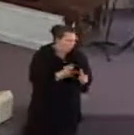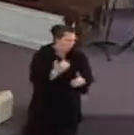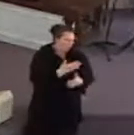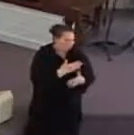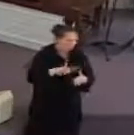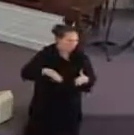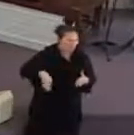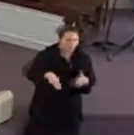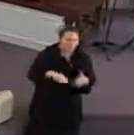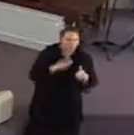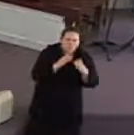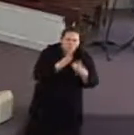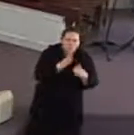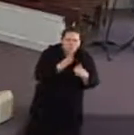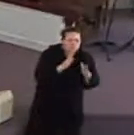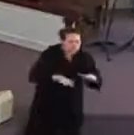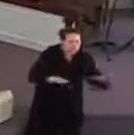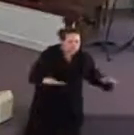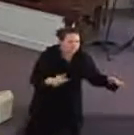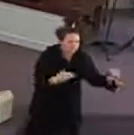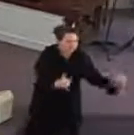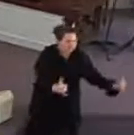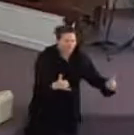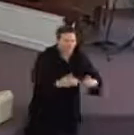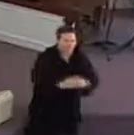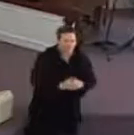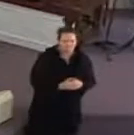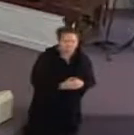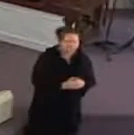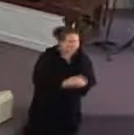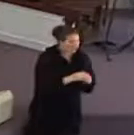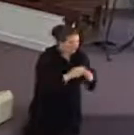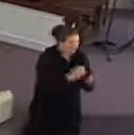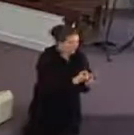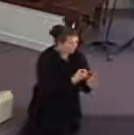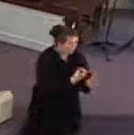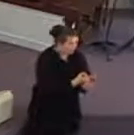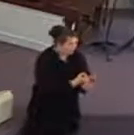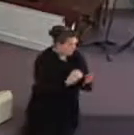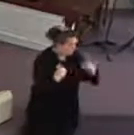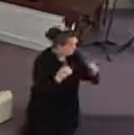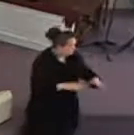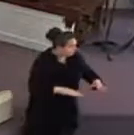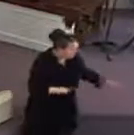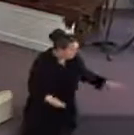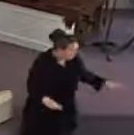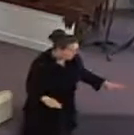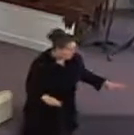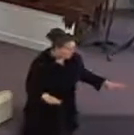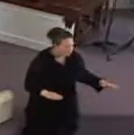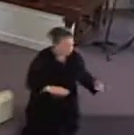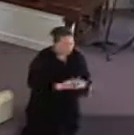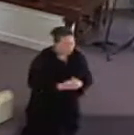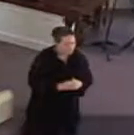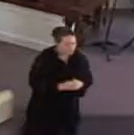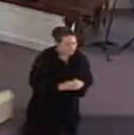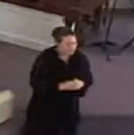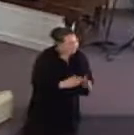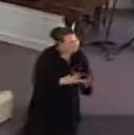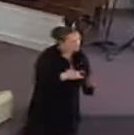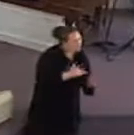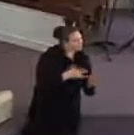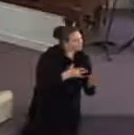today here for a moment. I just feel this in the spirit. Sometimes we have children that reach a place in their life, they feel like the parents